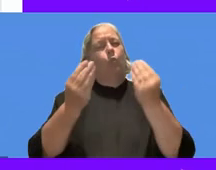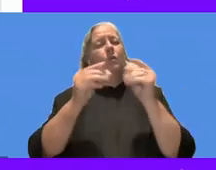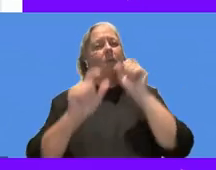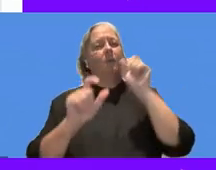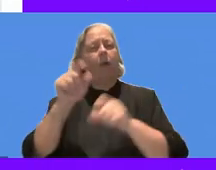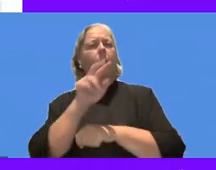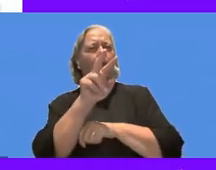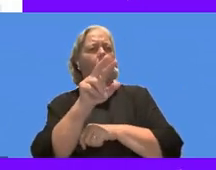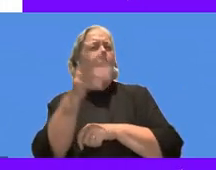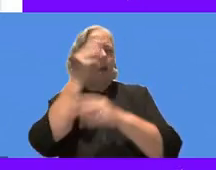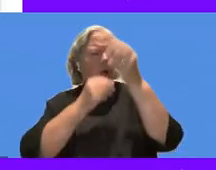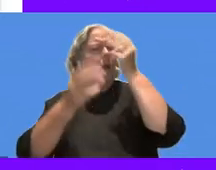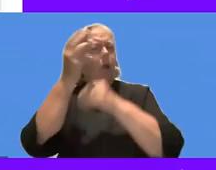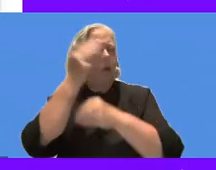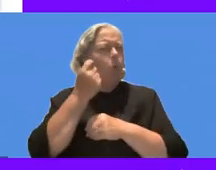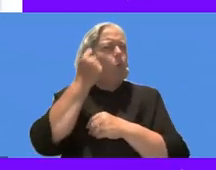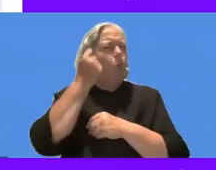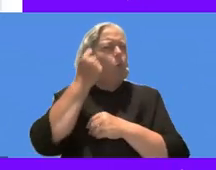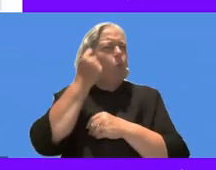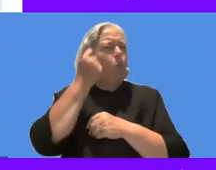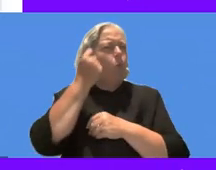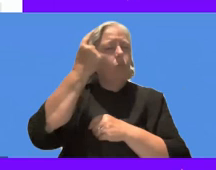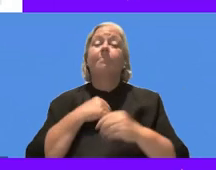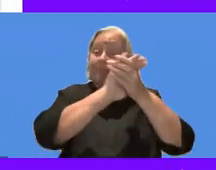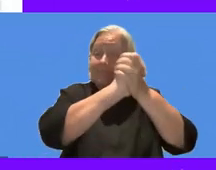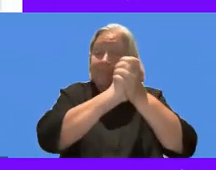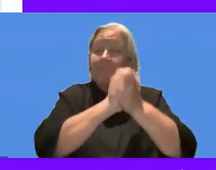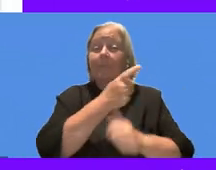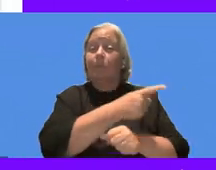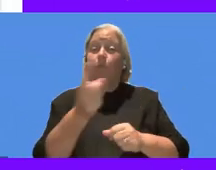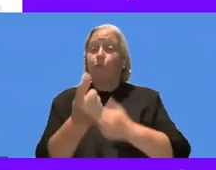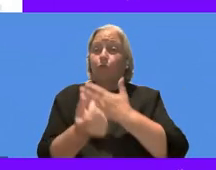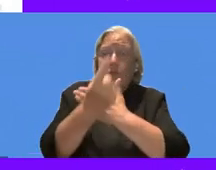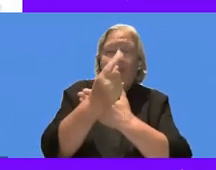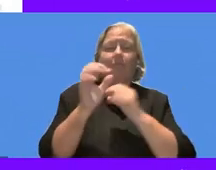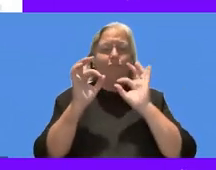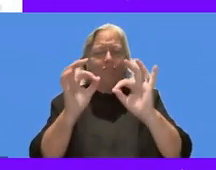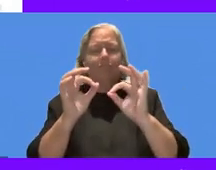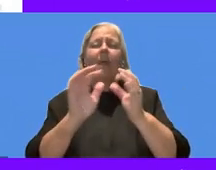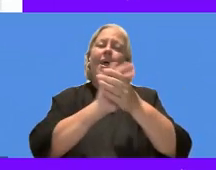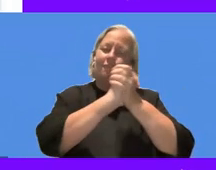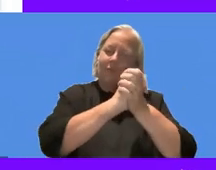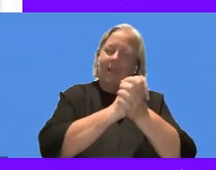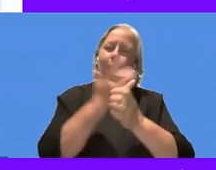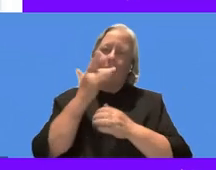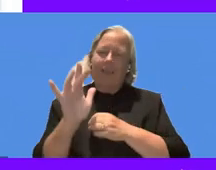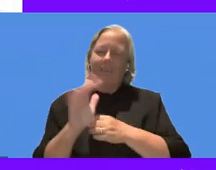too. With that, I wish you a great event and good luck today. Thank you so much, and over to you, Lucy.